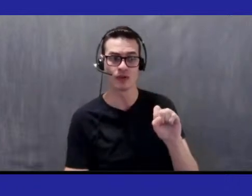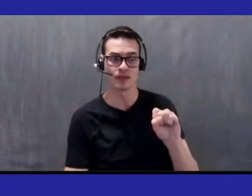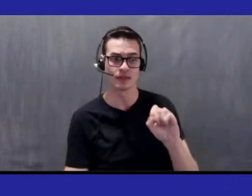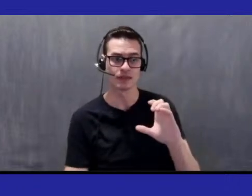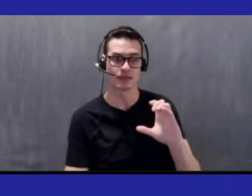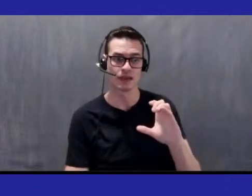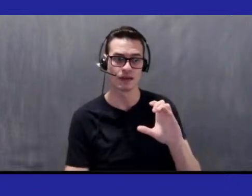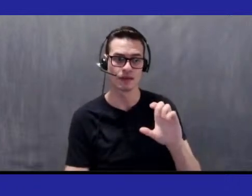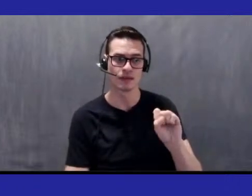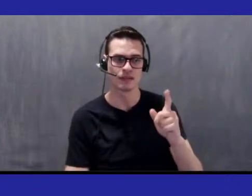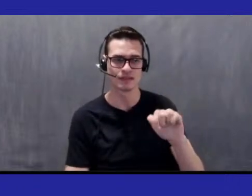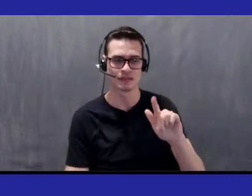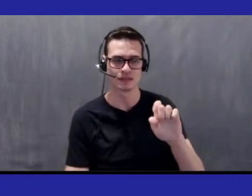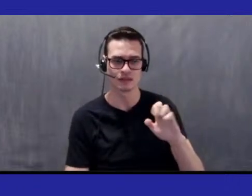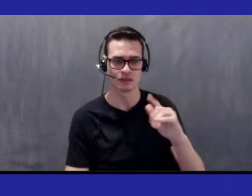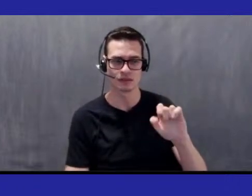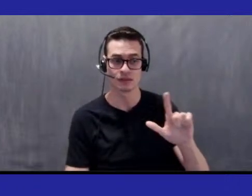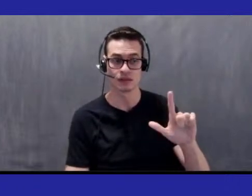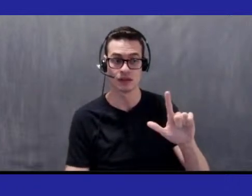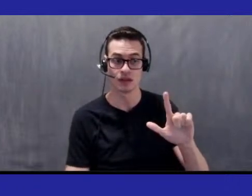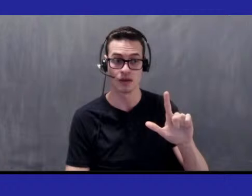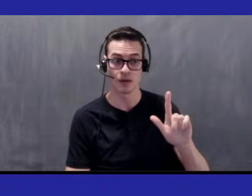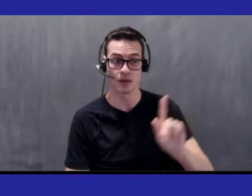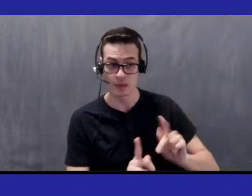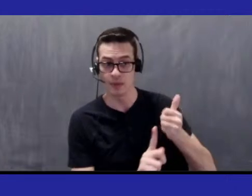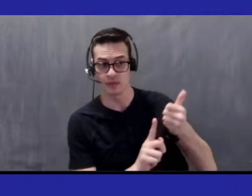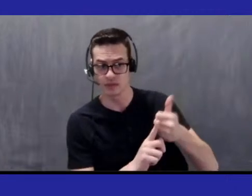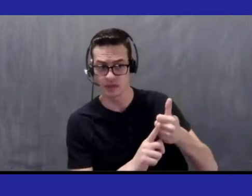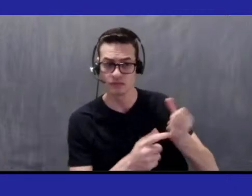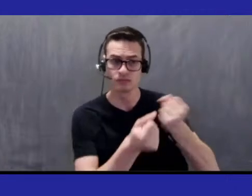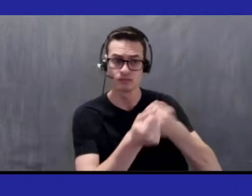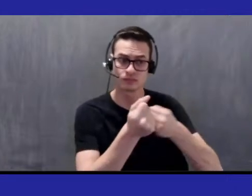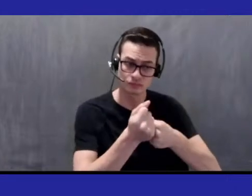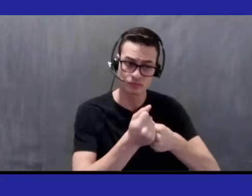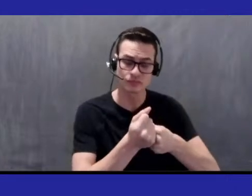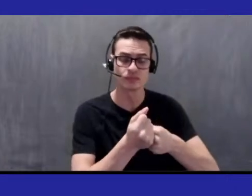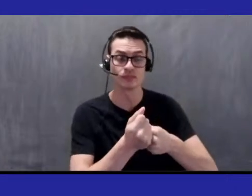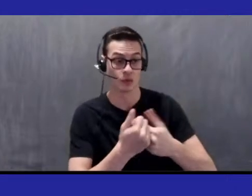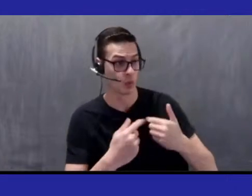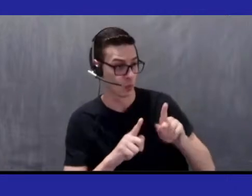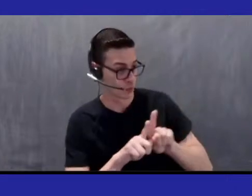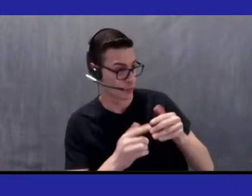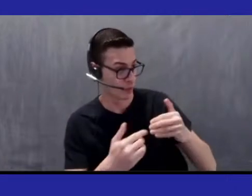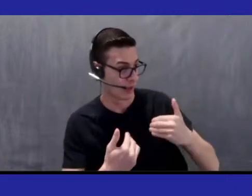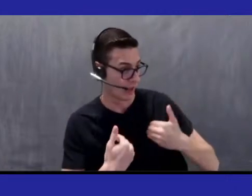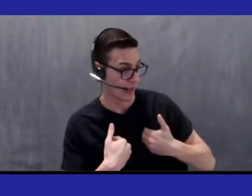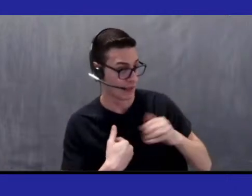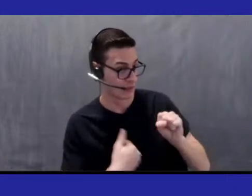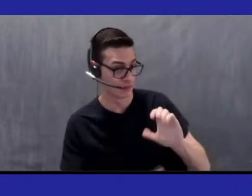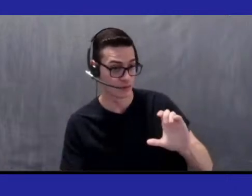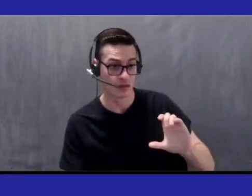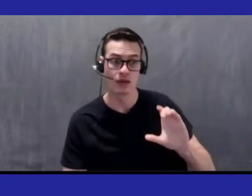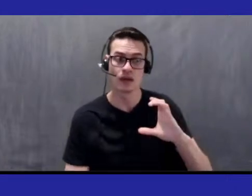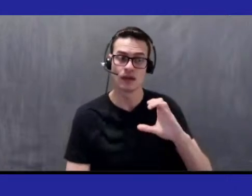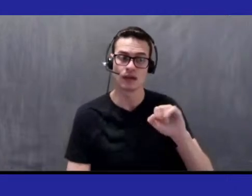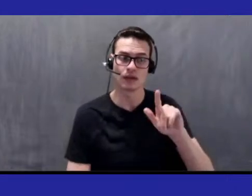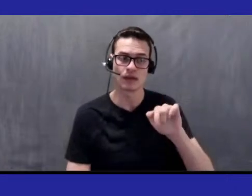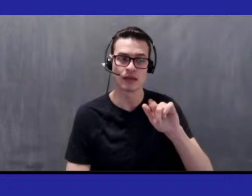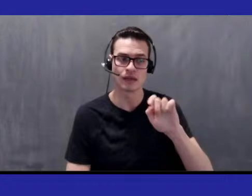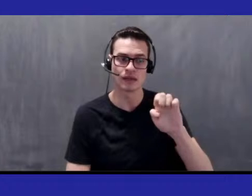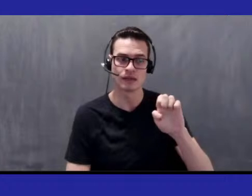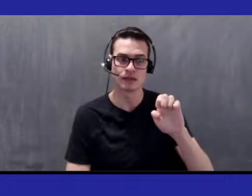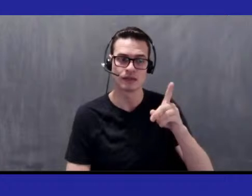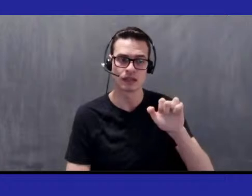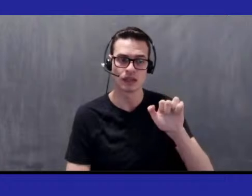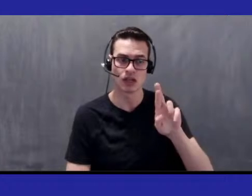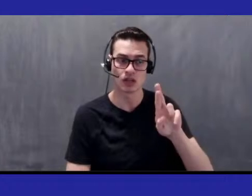herself and advocate for sickle cell disease, Candace Dealer, shared a very poignant story. She said, "Each time I go to the